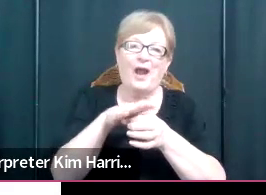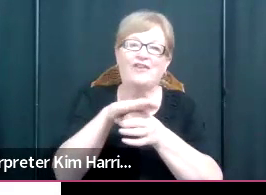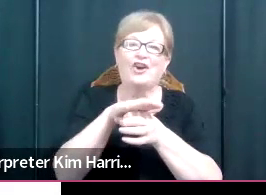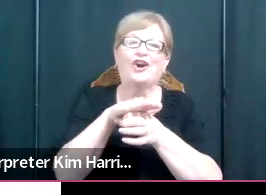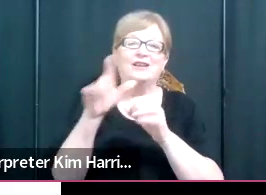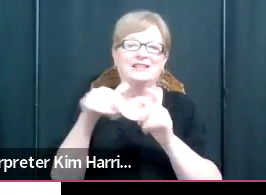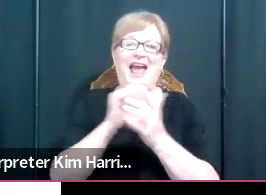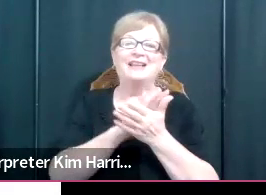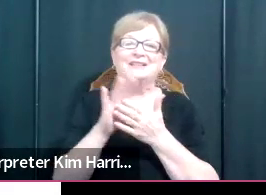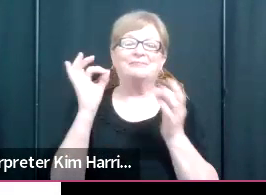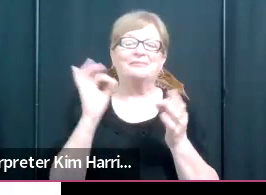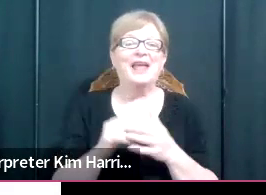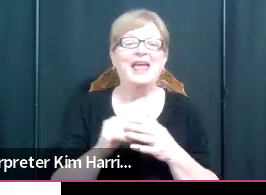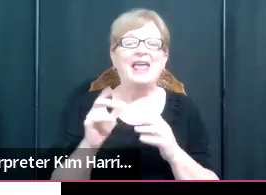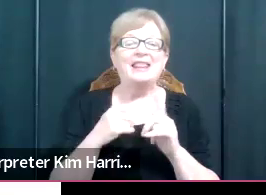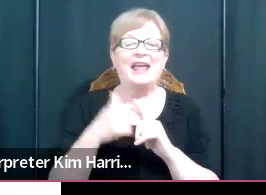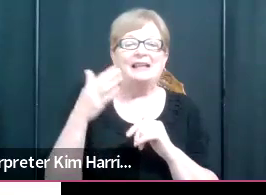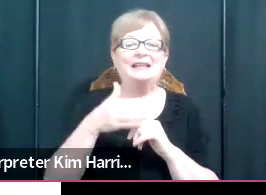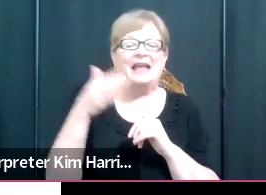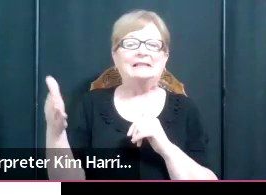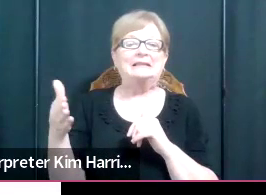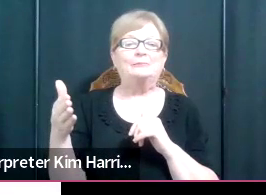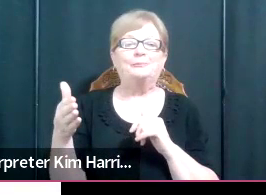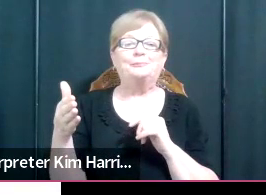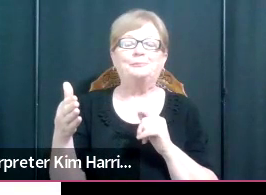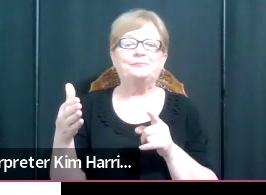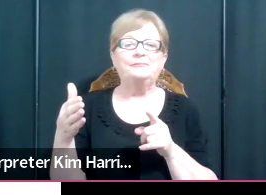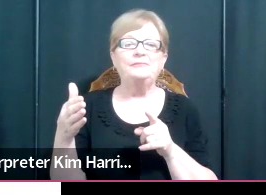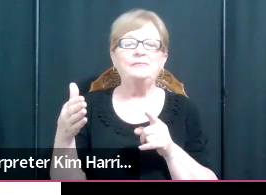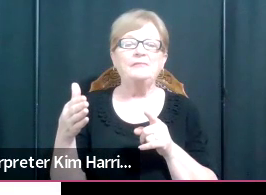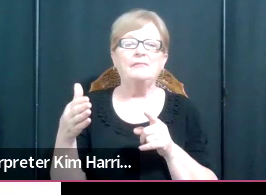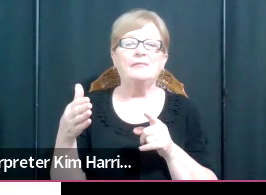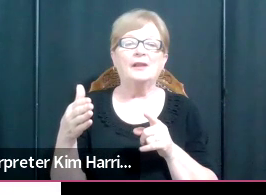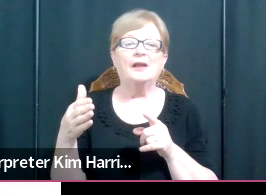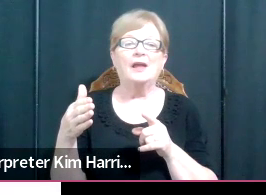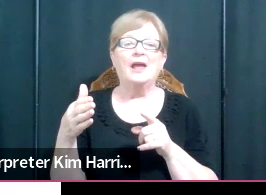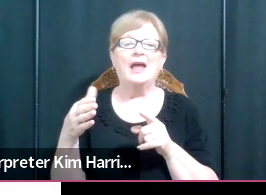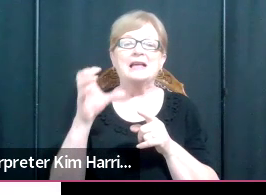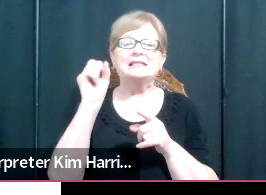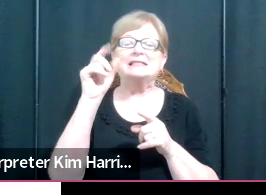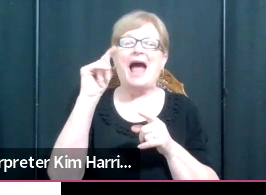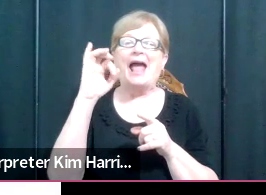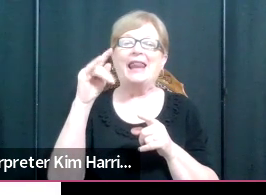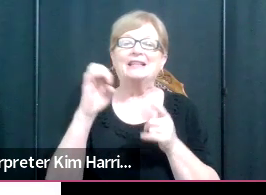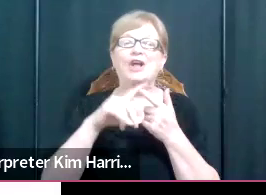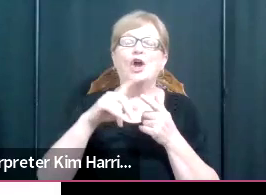Then next to those is a stylus door lock opener on a keychain.